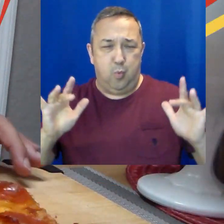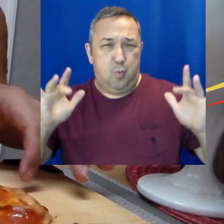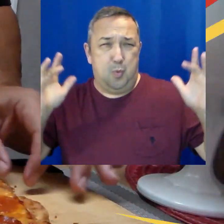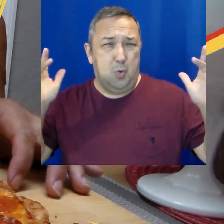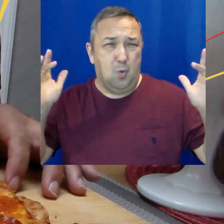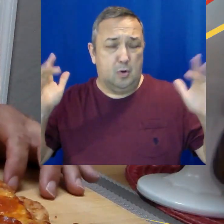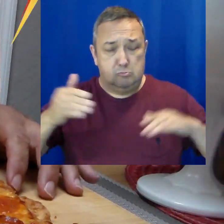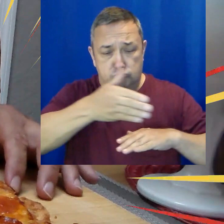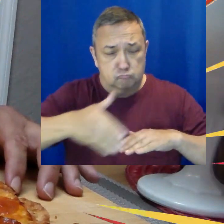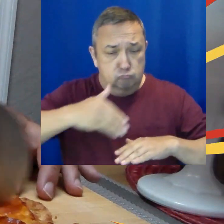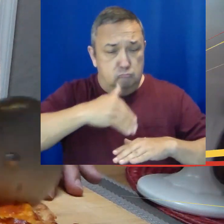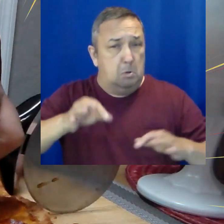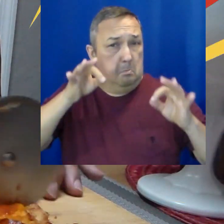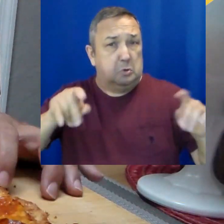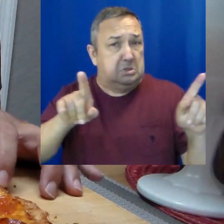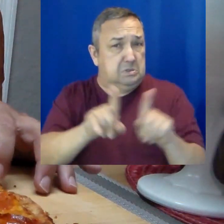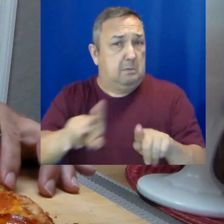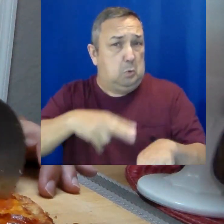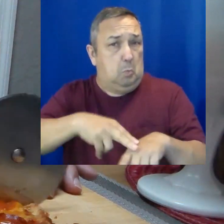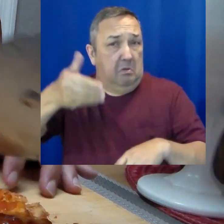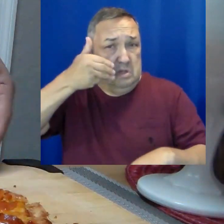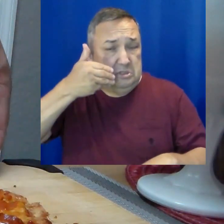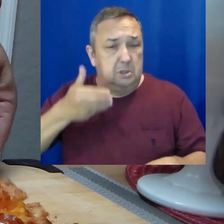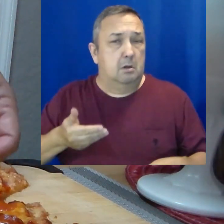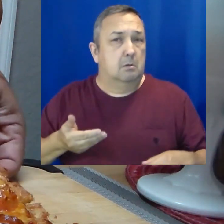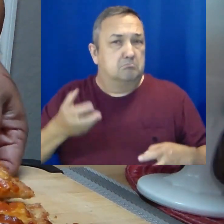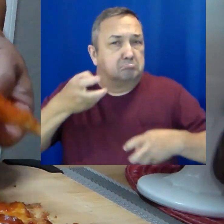It cuts just like a pizza, nice and crispy.